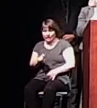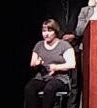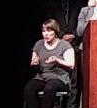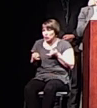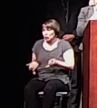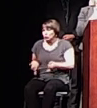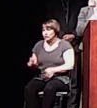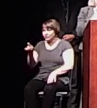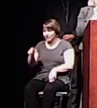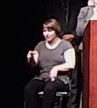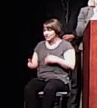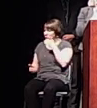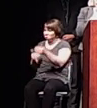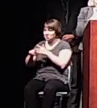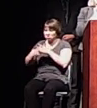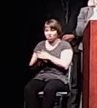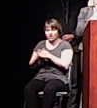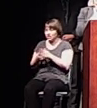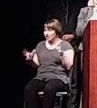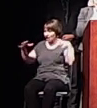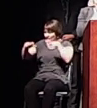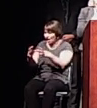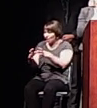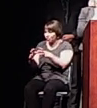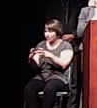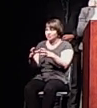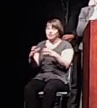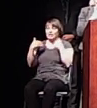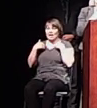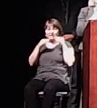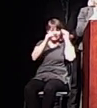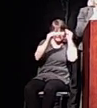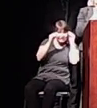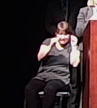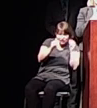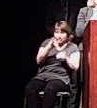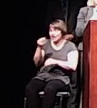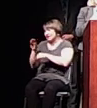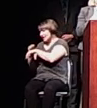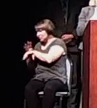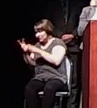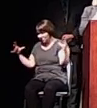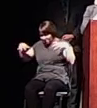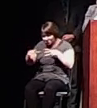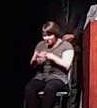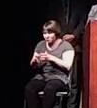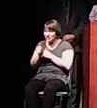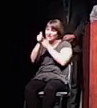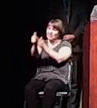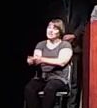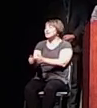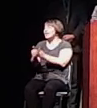and launched a collaborative model that intertwines the expertise of teaching and counseling faculty in leading the